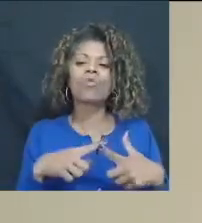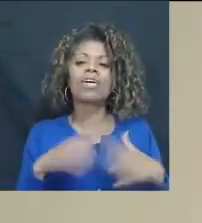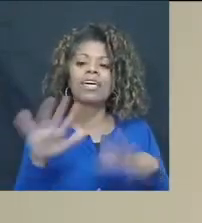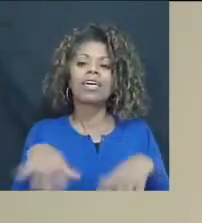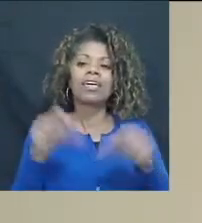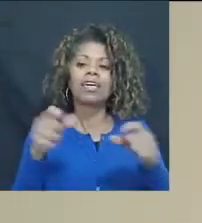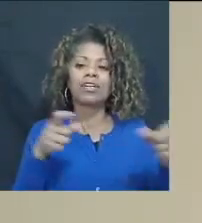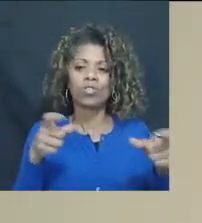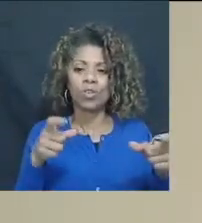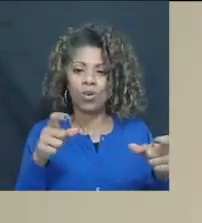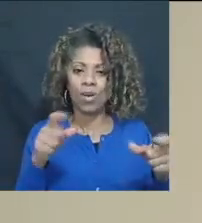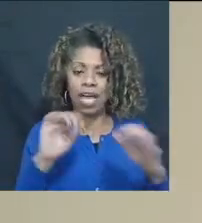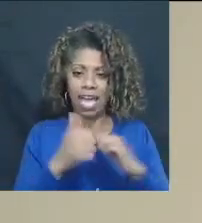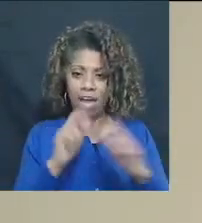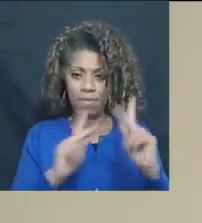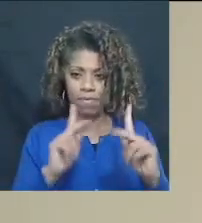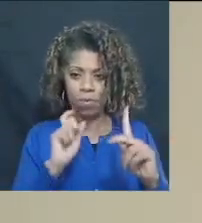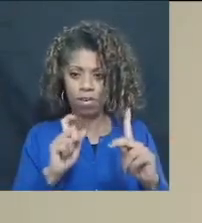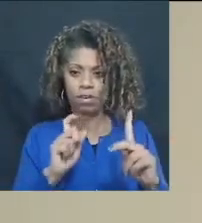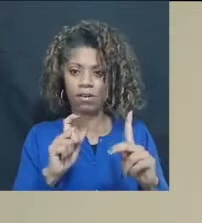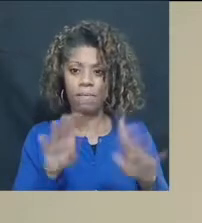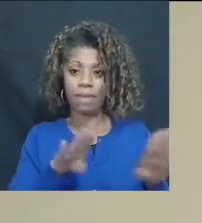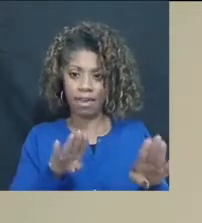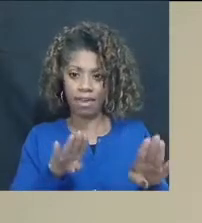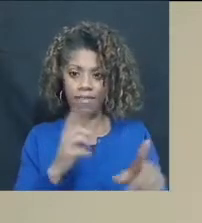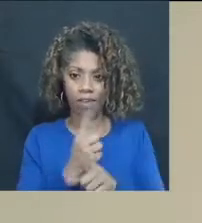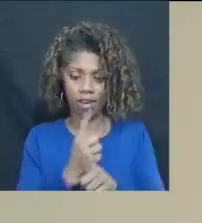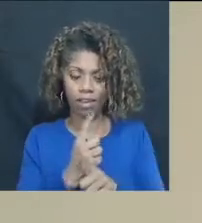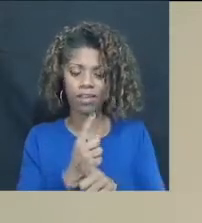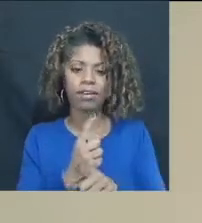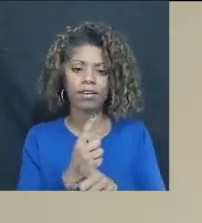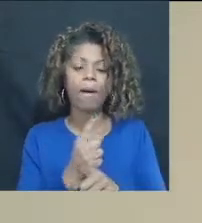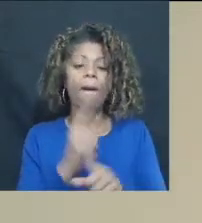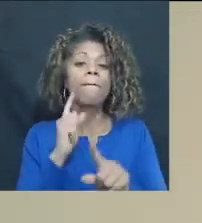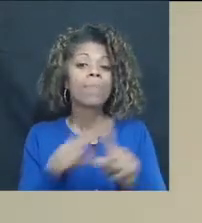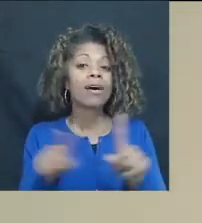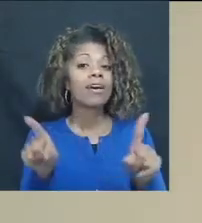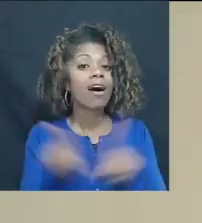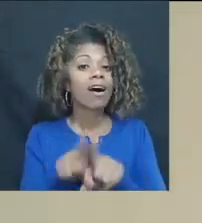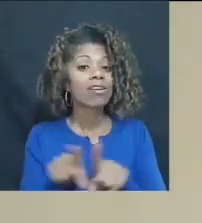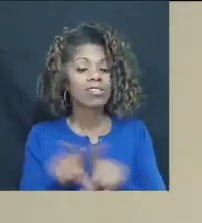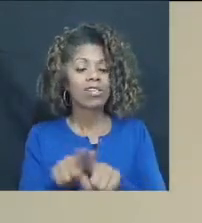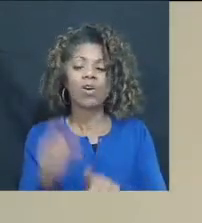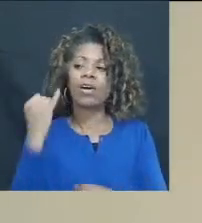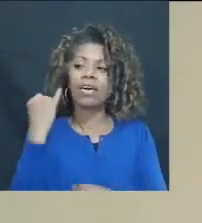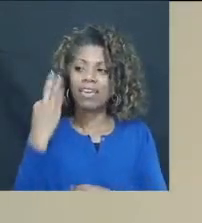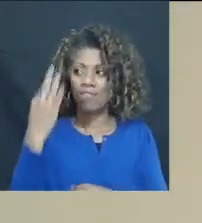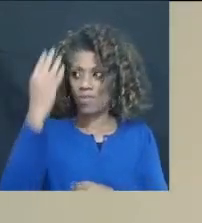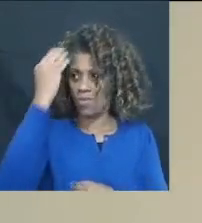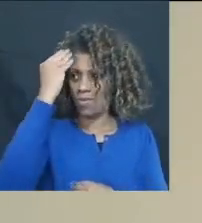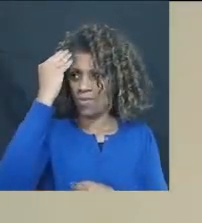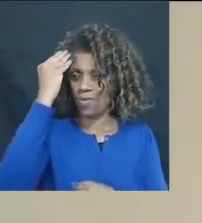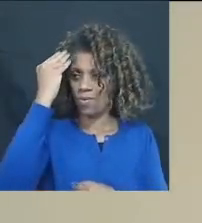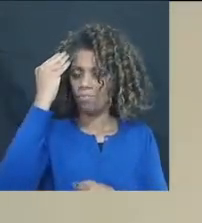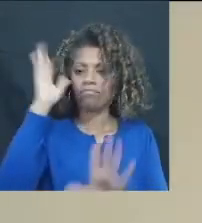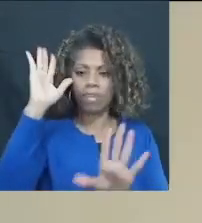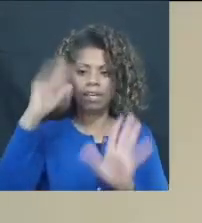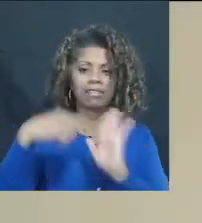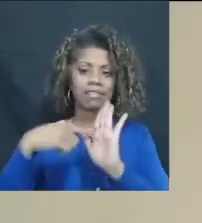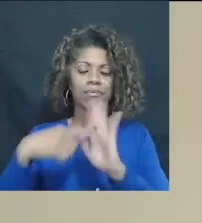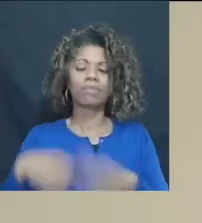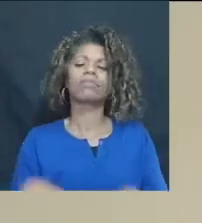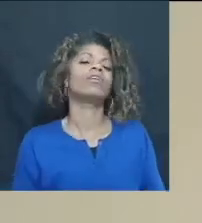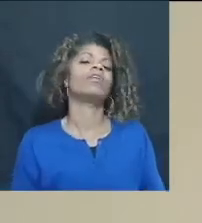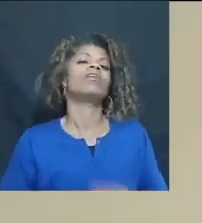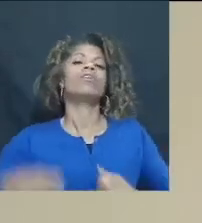people. But I also want you to consider that if you take your vehicle and you're driving down the highway at 50 miles an hour and you see me crossing